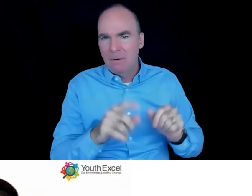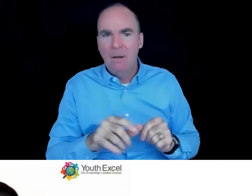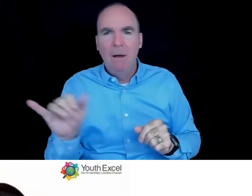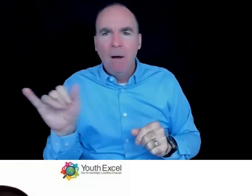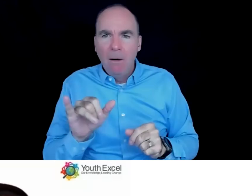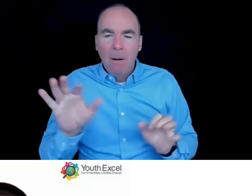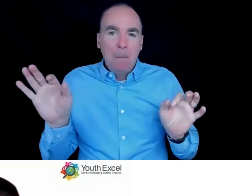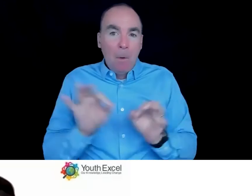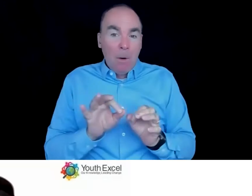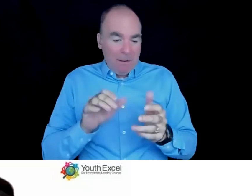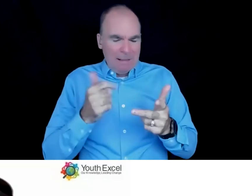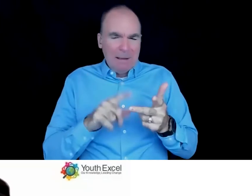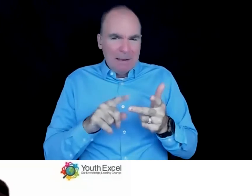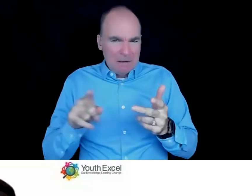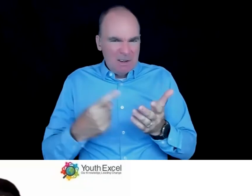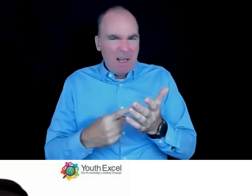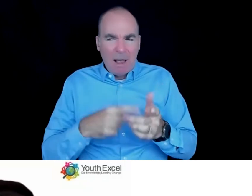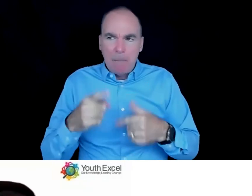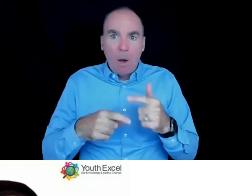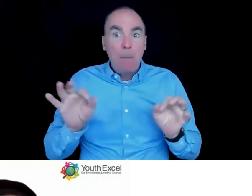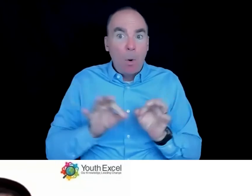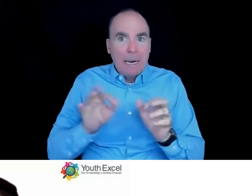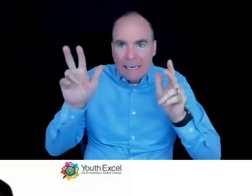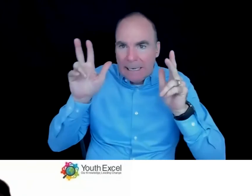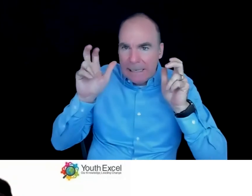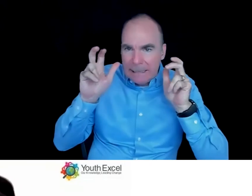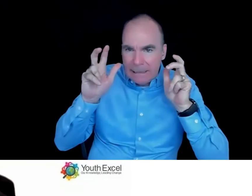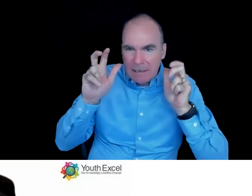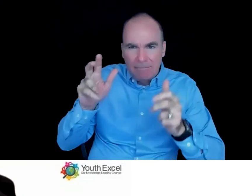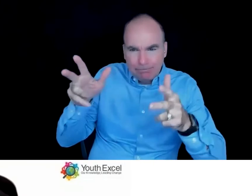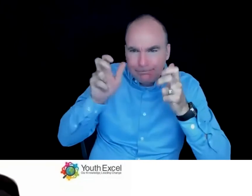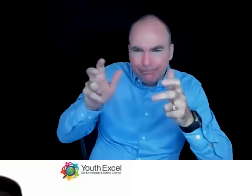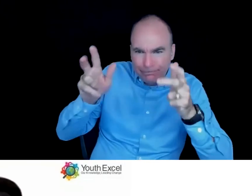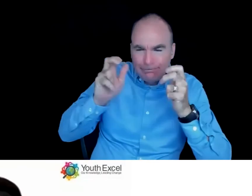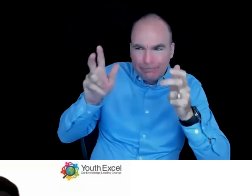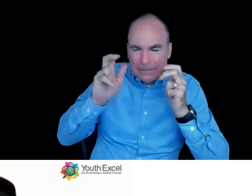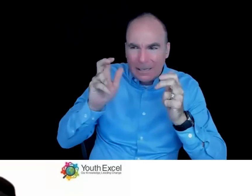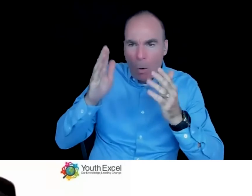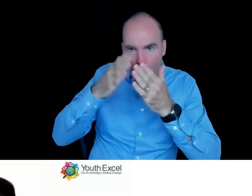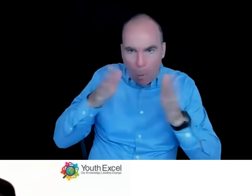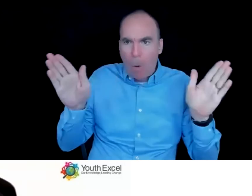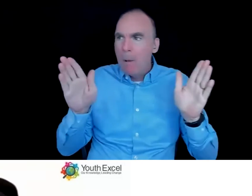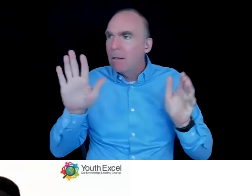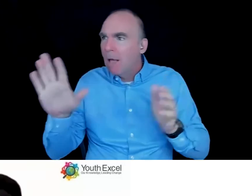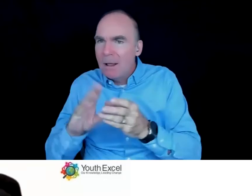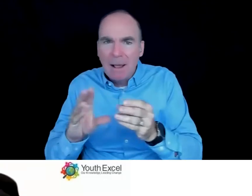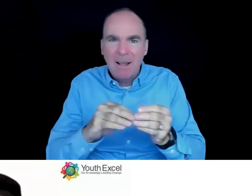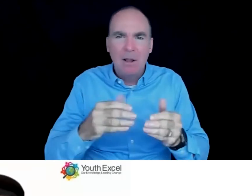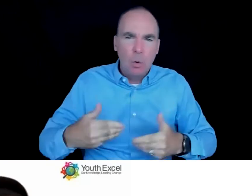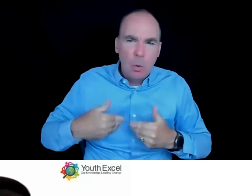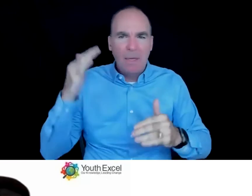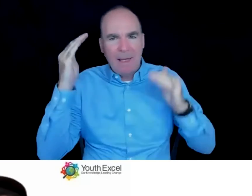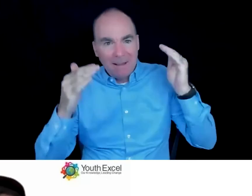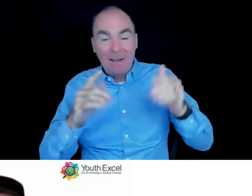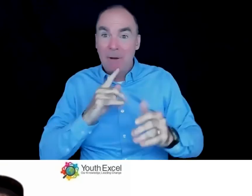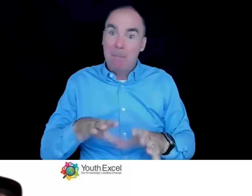listening. Listening is a two-way exercise. So this is something for both youth and adults alike. And yeah, there's a lot I could say, but I'm also curious to hear